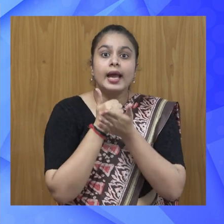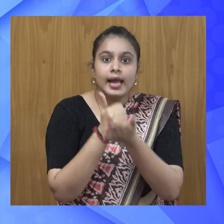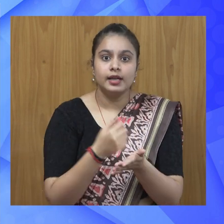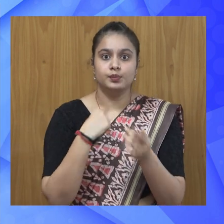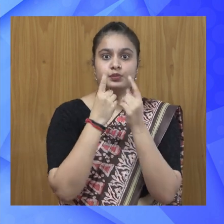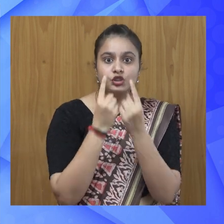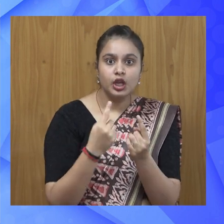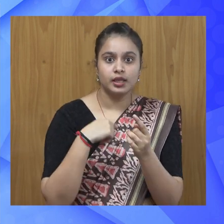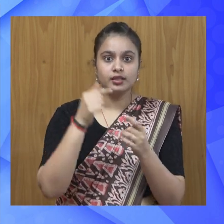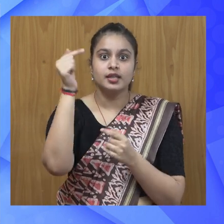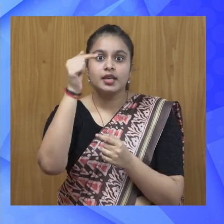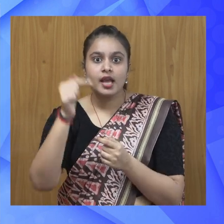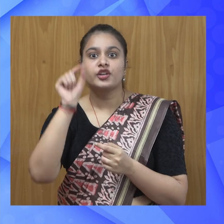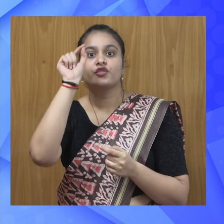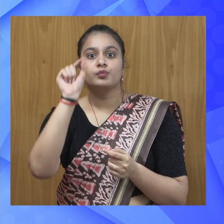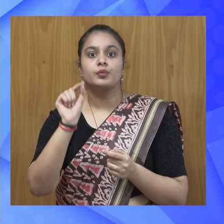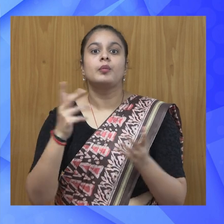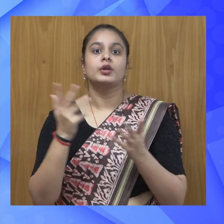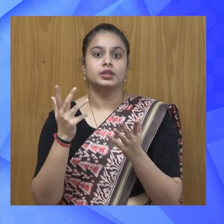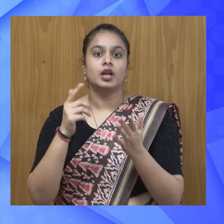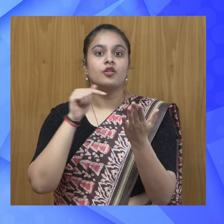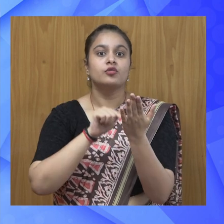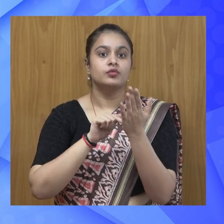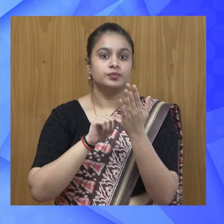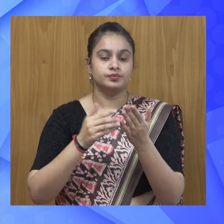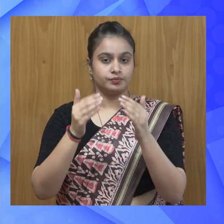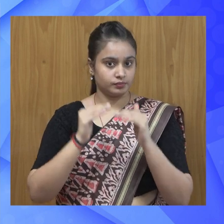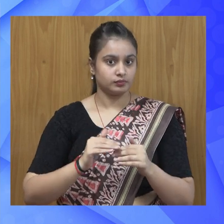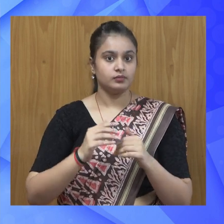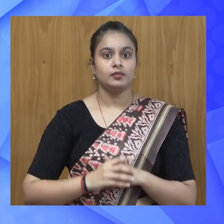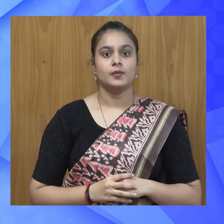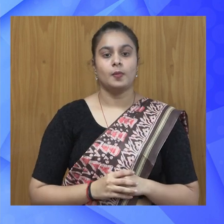the negative things that are there on your phone. Next.